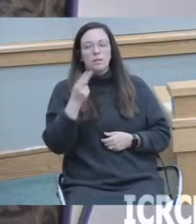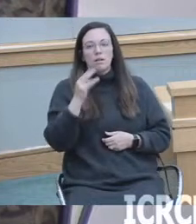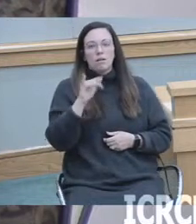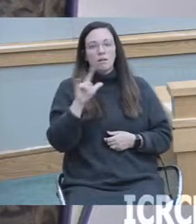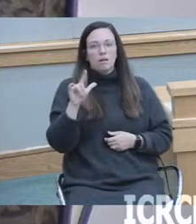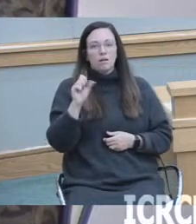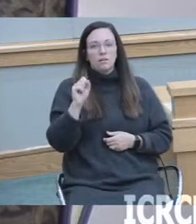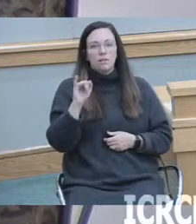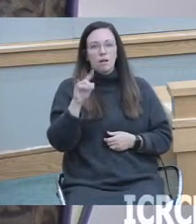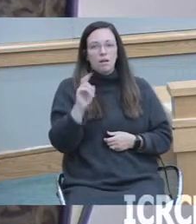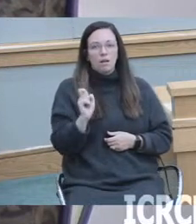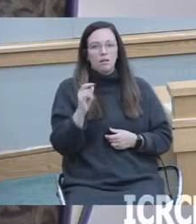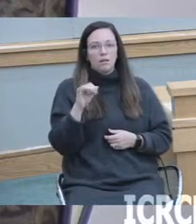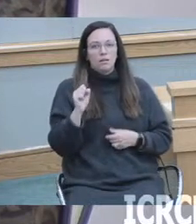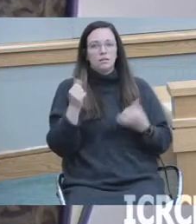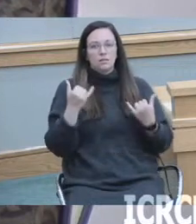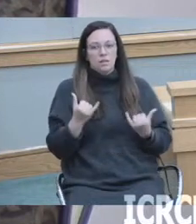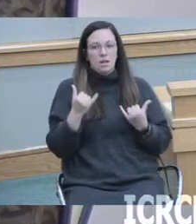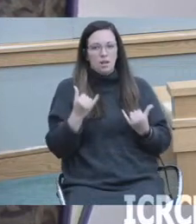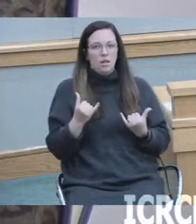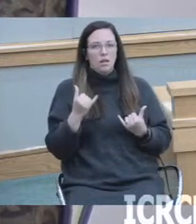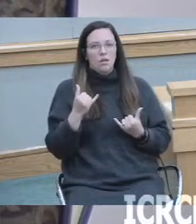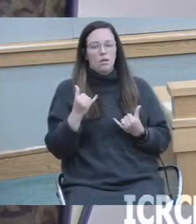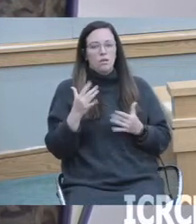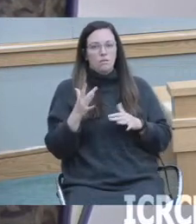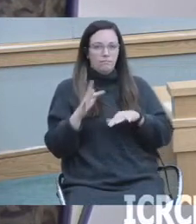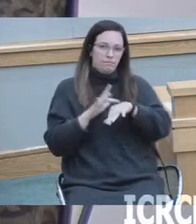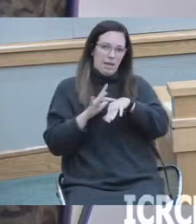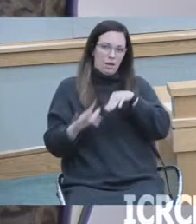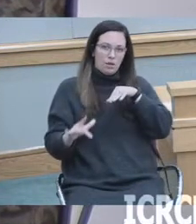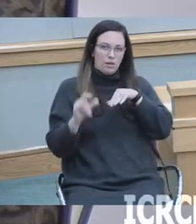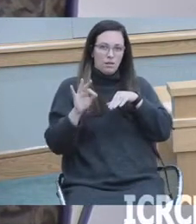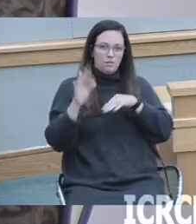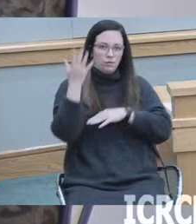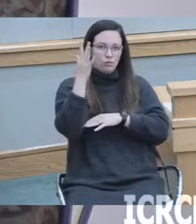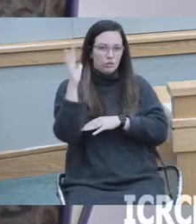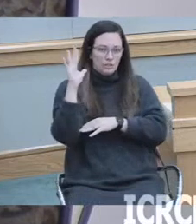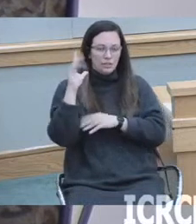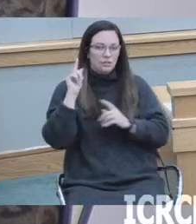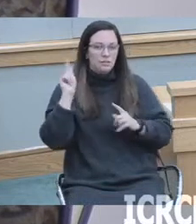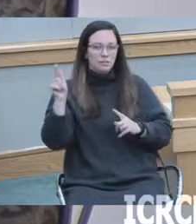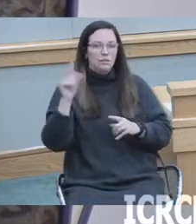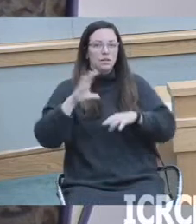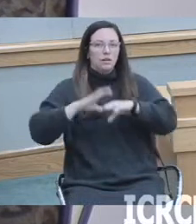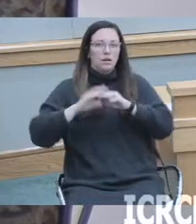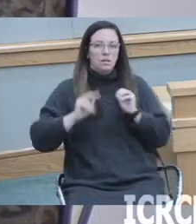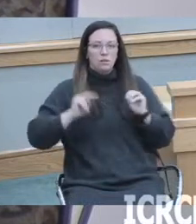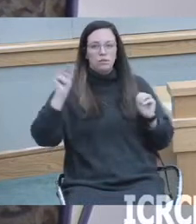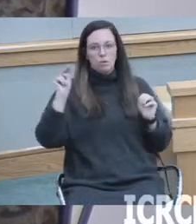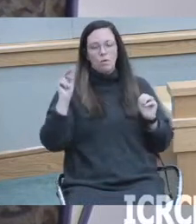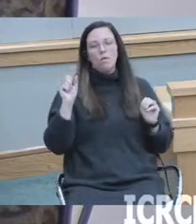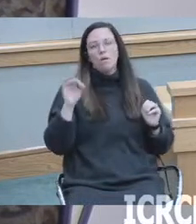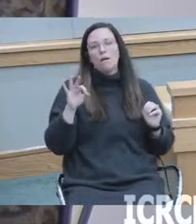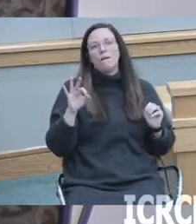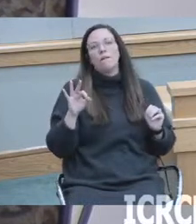is now barren of trees over on the north of